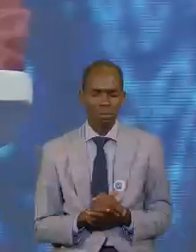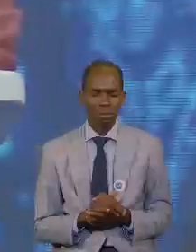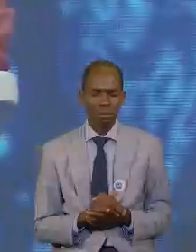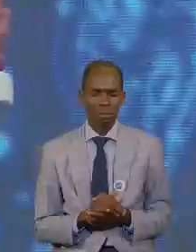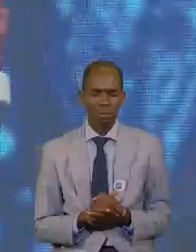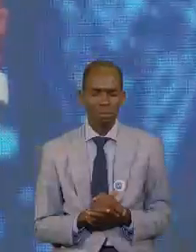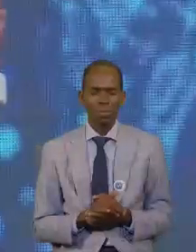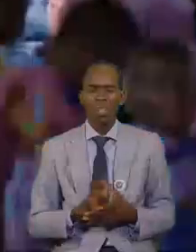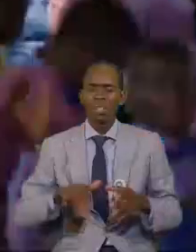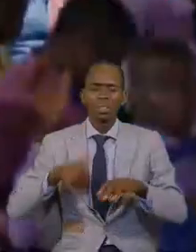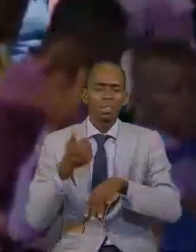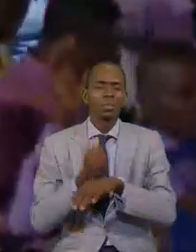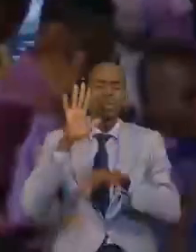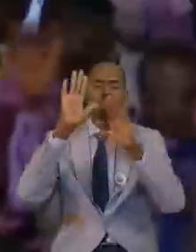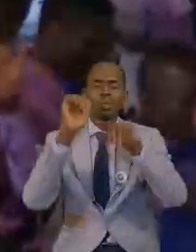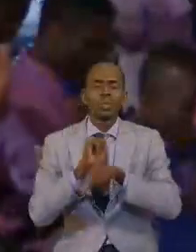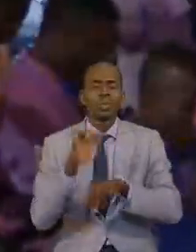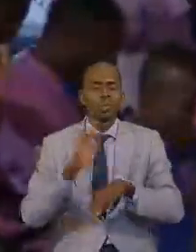Confirm your miracle in every life.